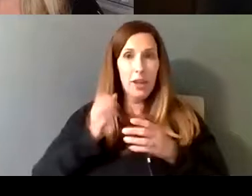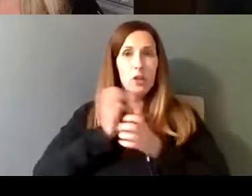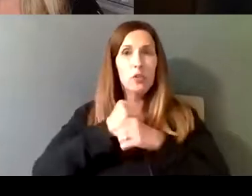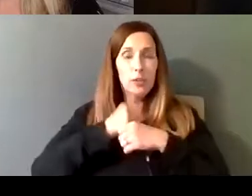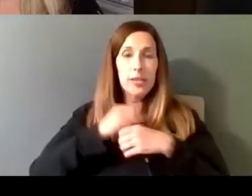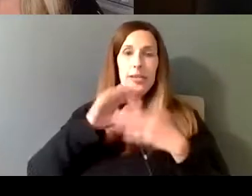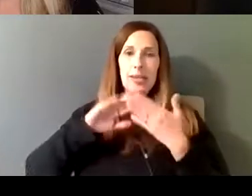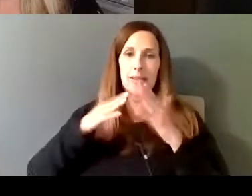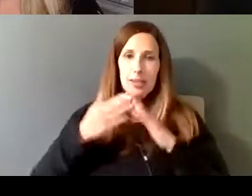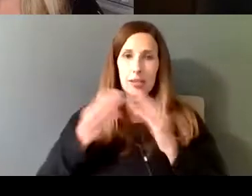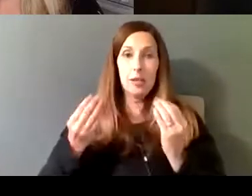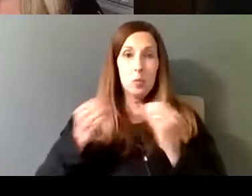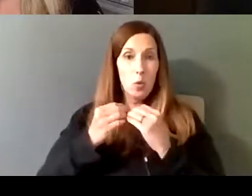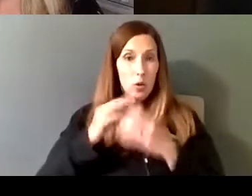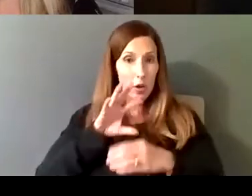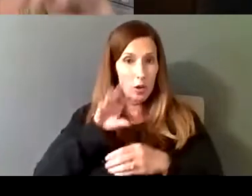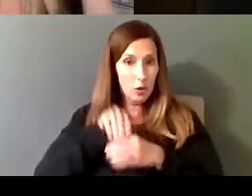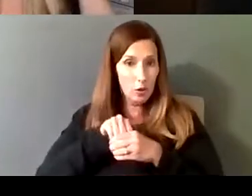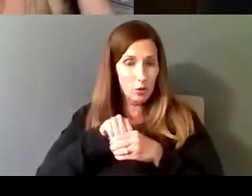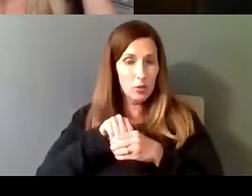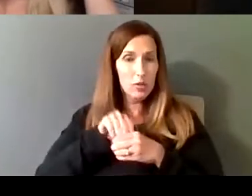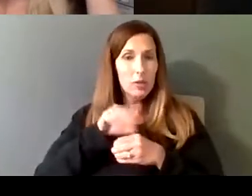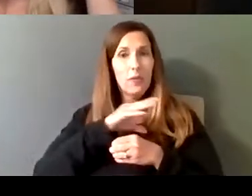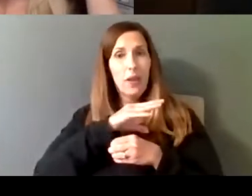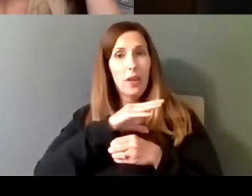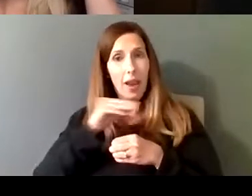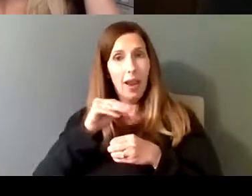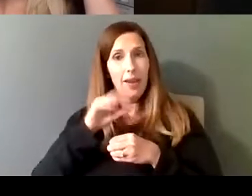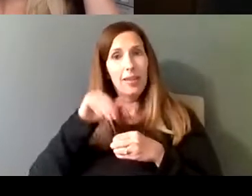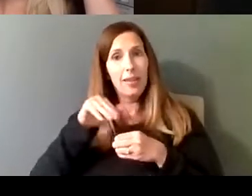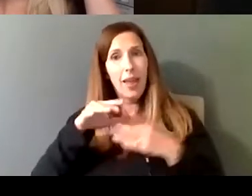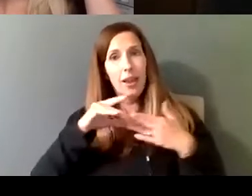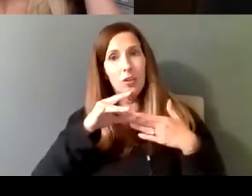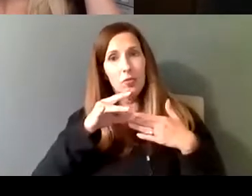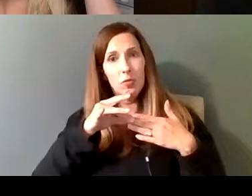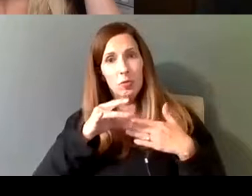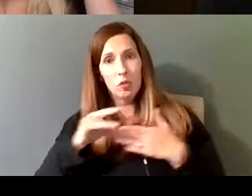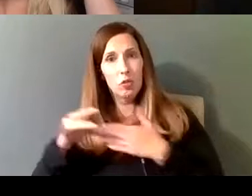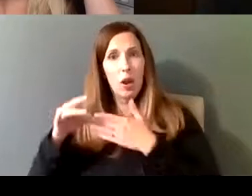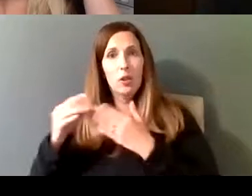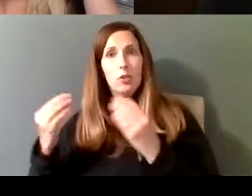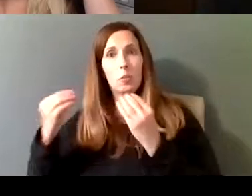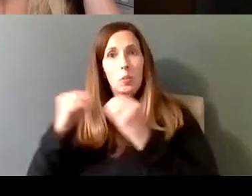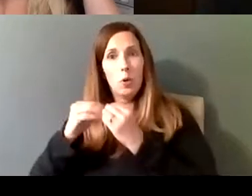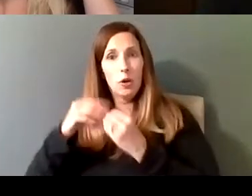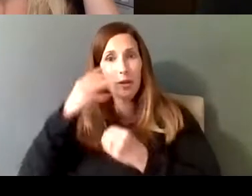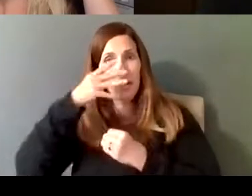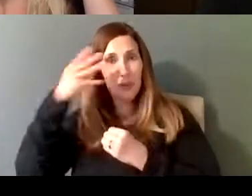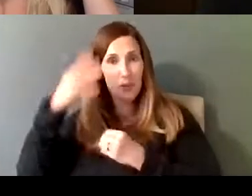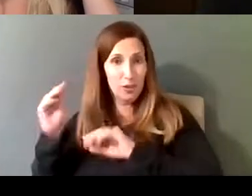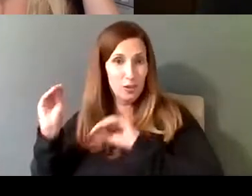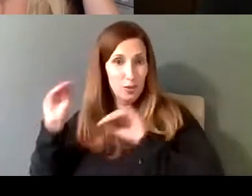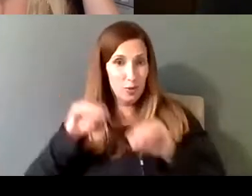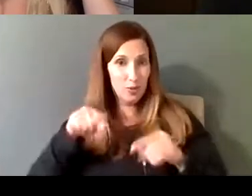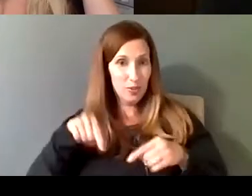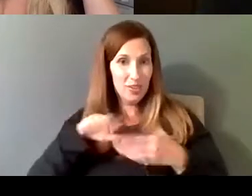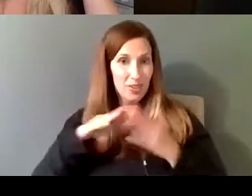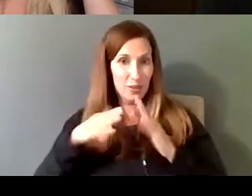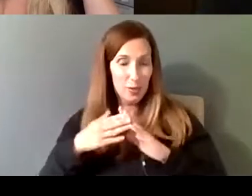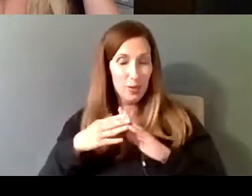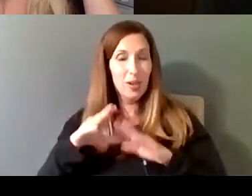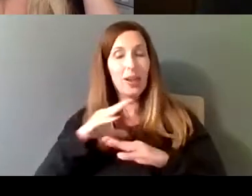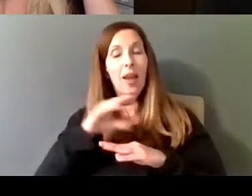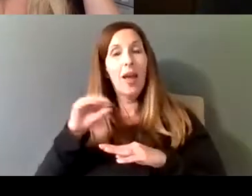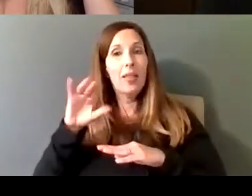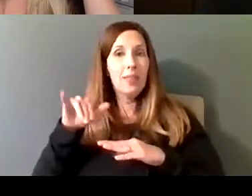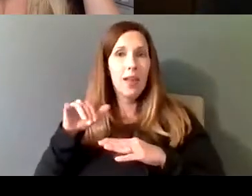that's more inclusive, and ultimately that draws more immigrants and more non-English speakers to this community, and in turn,